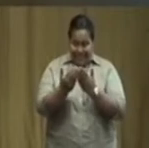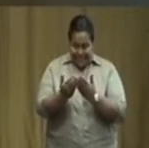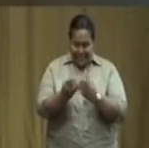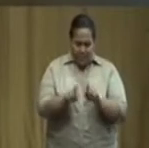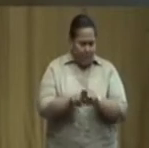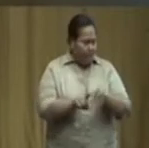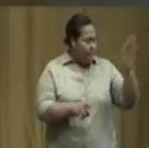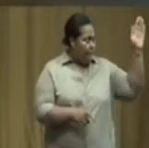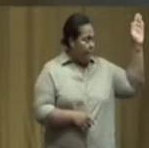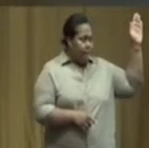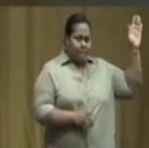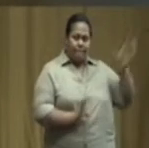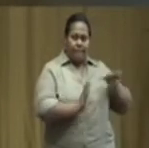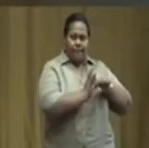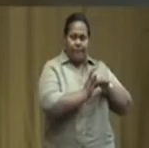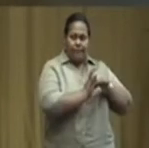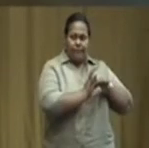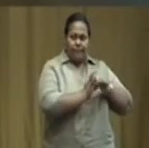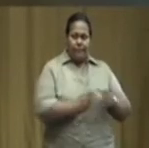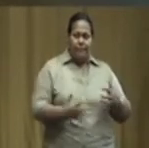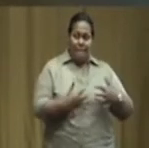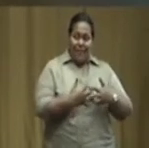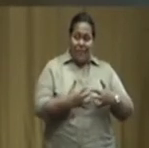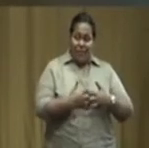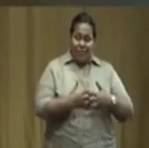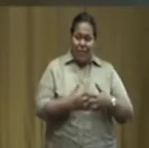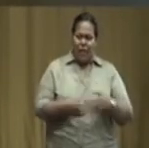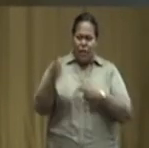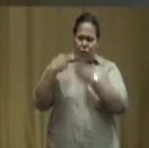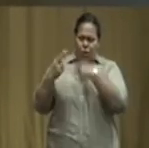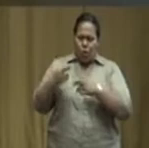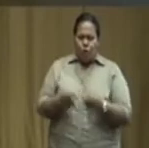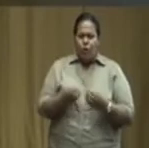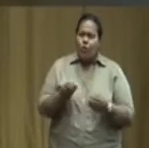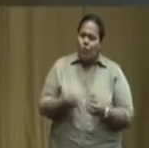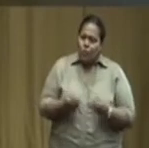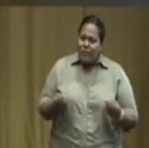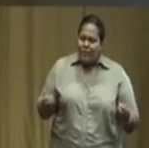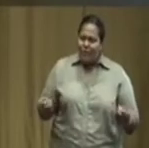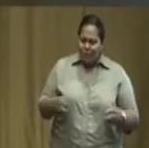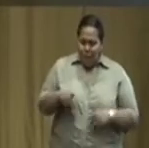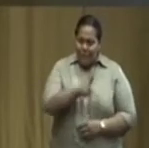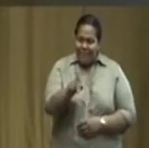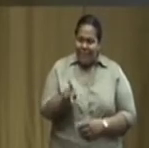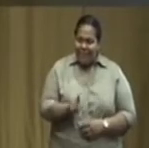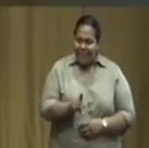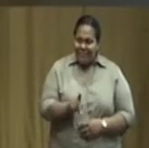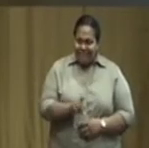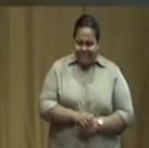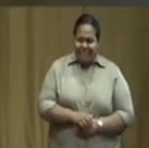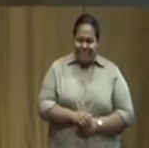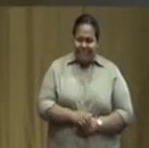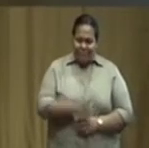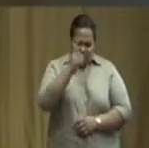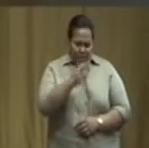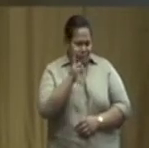history, for example, there's countless historical sources on the Pacific, which, even if they're only the targets for us to then